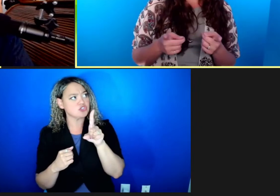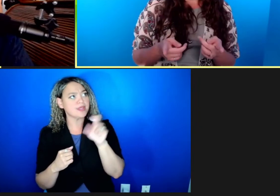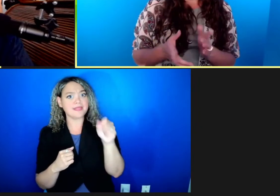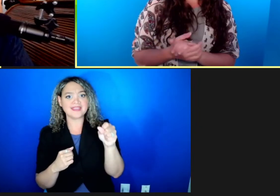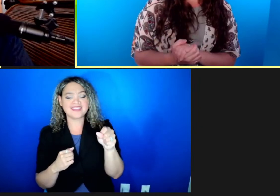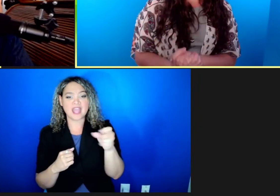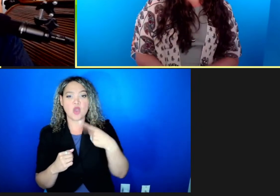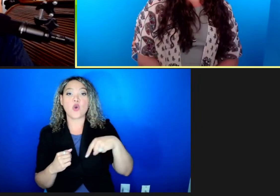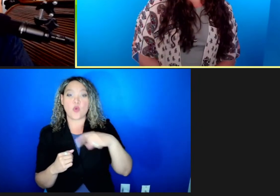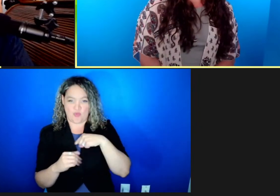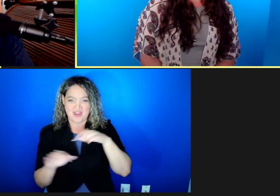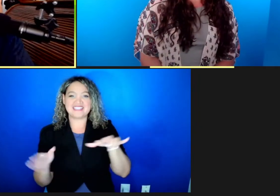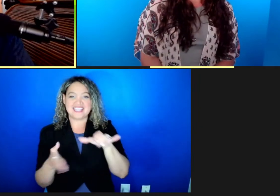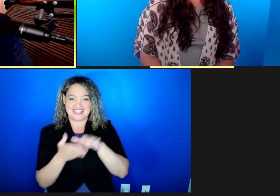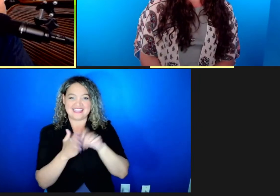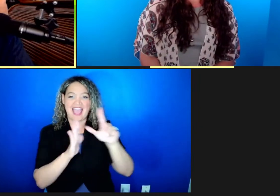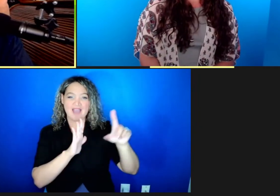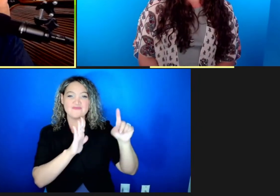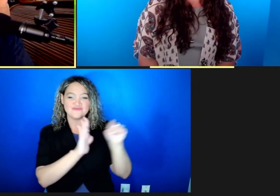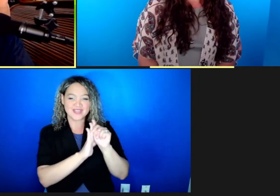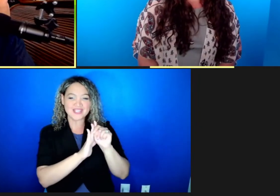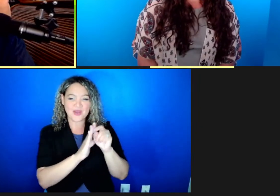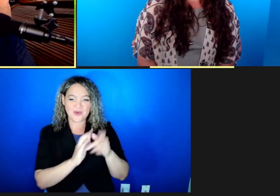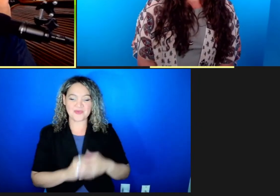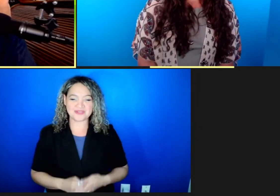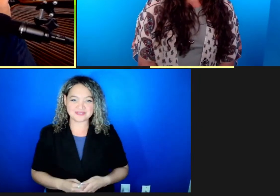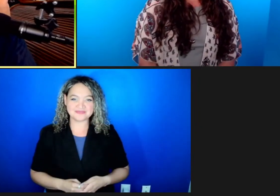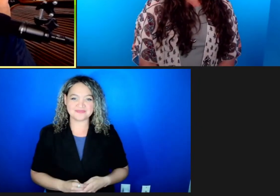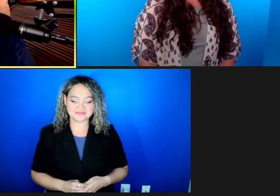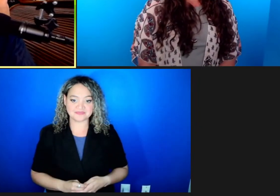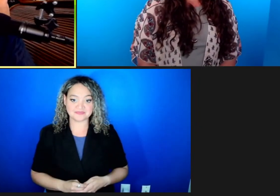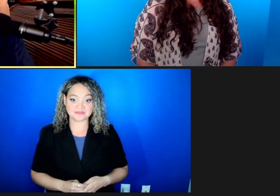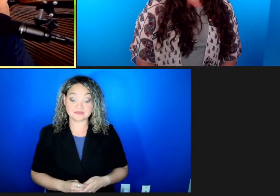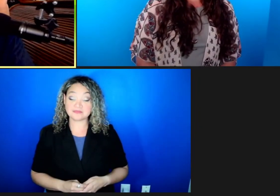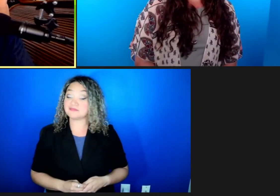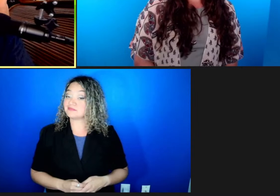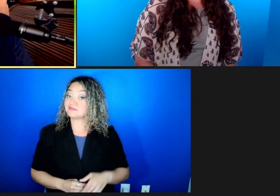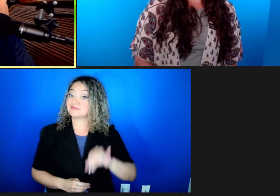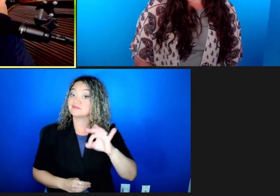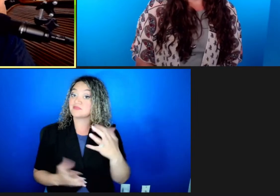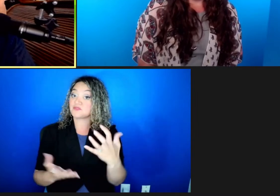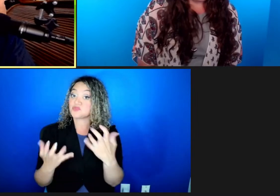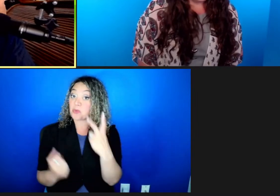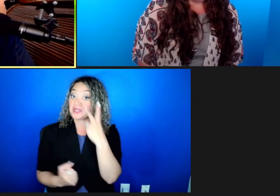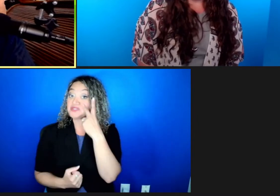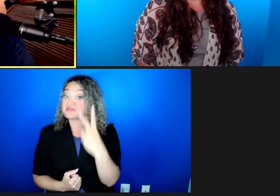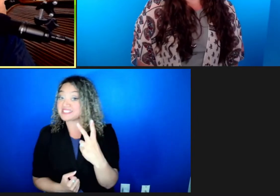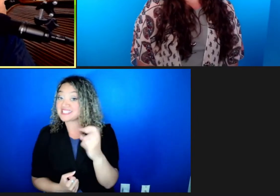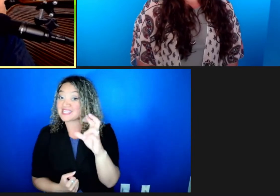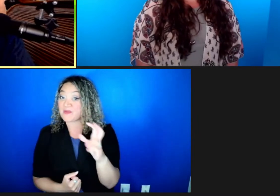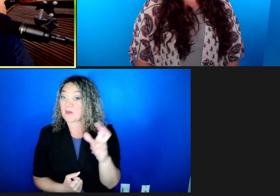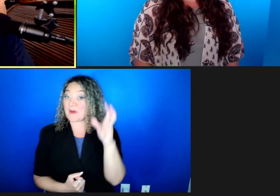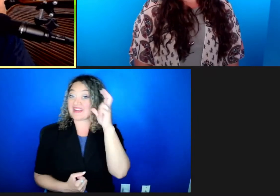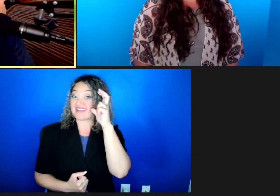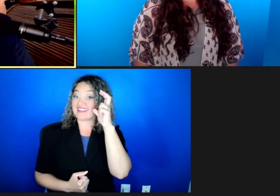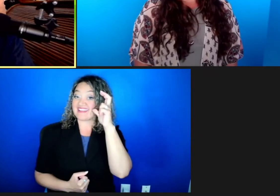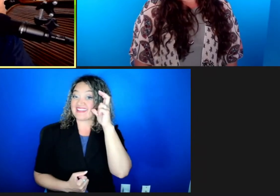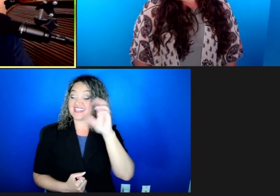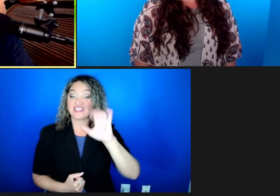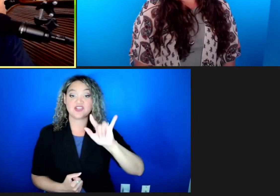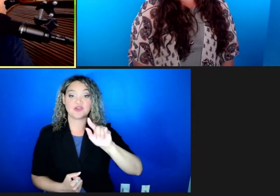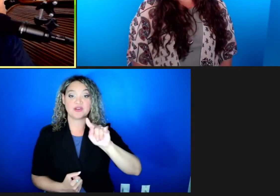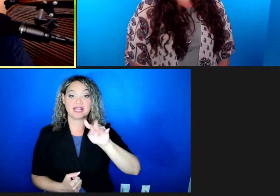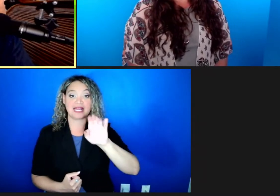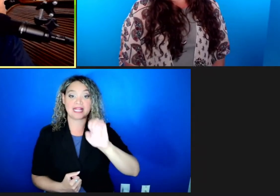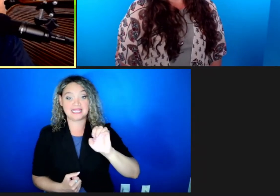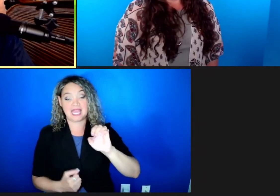think we did do that video. So if you want to see or hear Climate Crisis, my